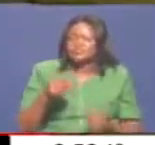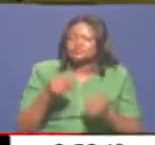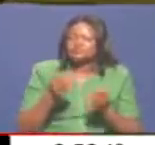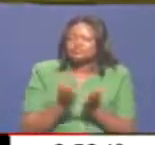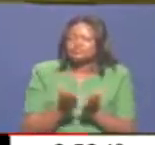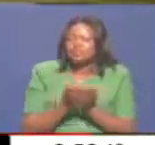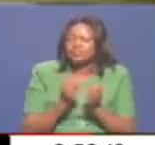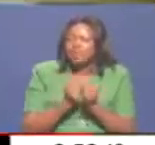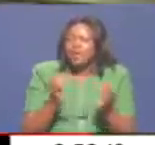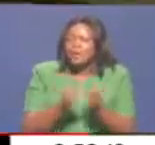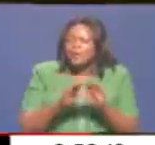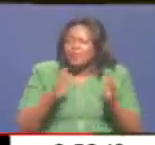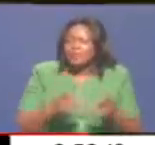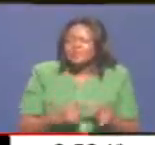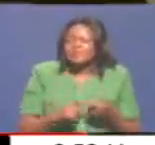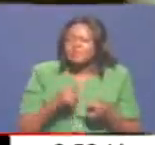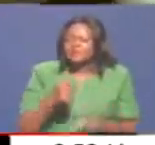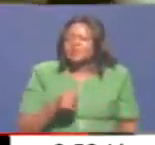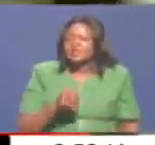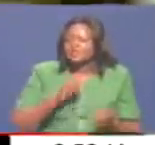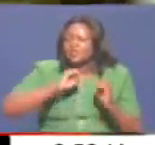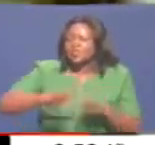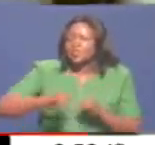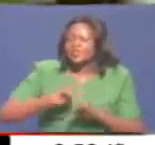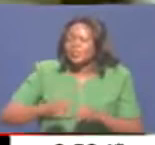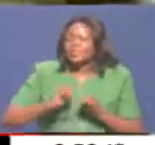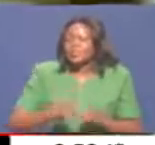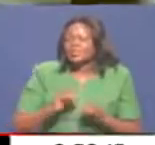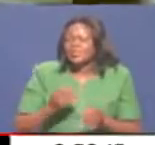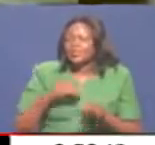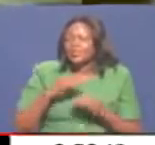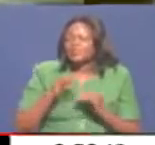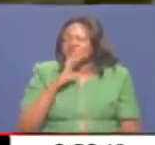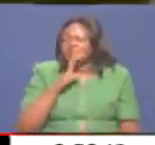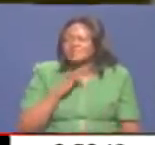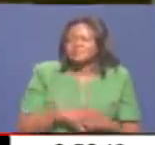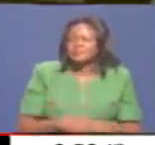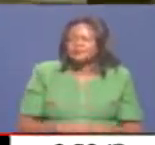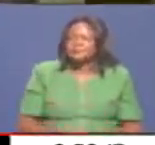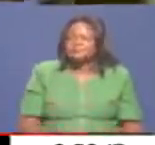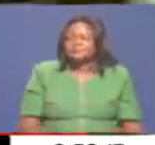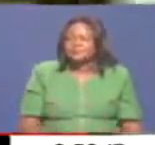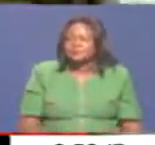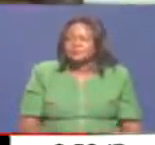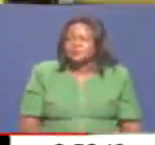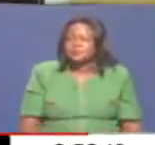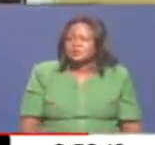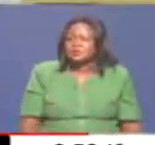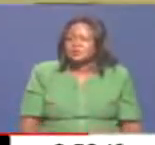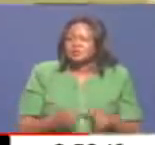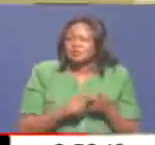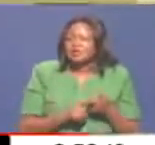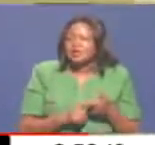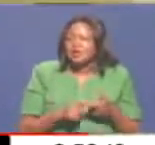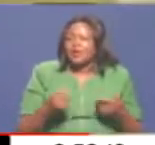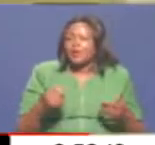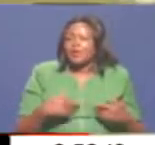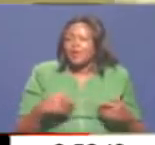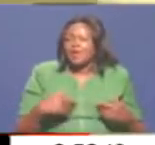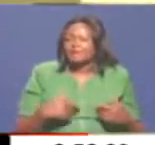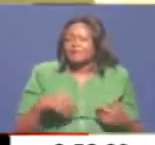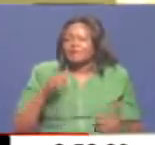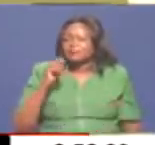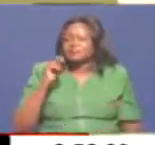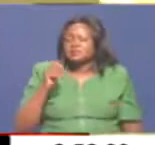we have also a trash can where you can also throw your refuse on the journey. And we have a sink, a